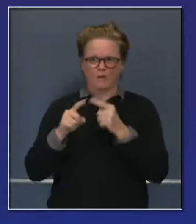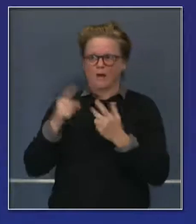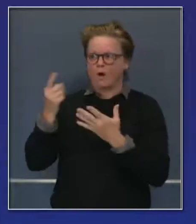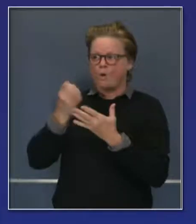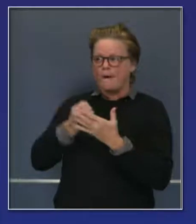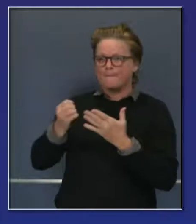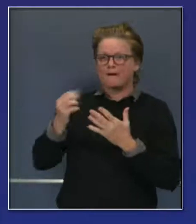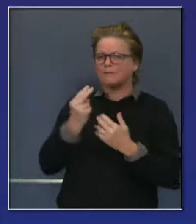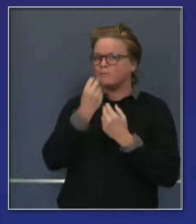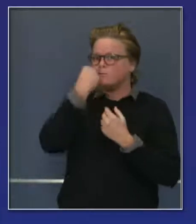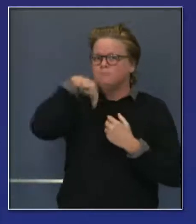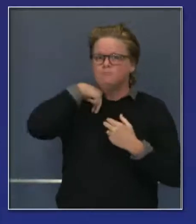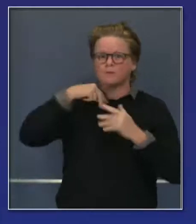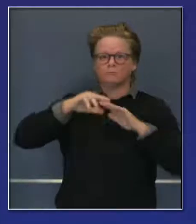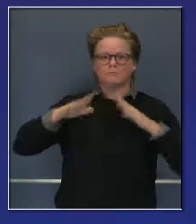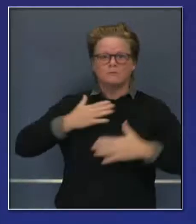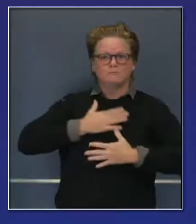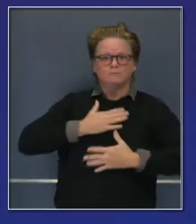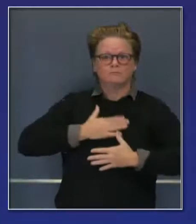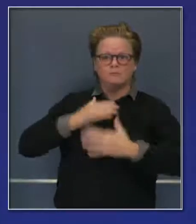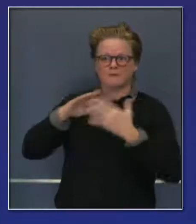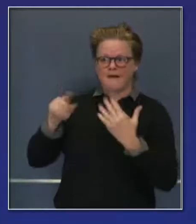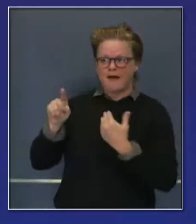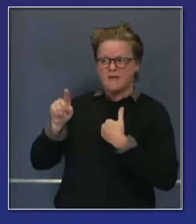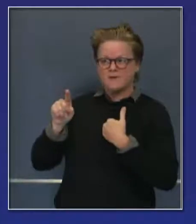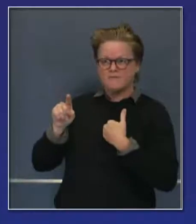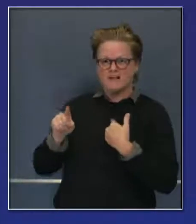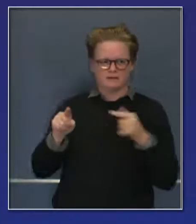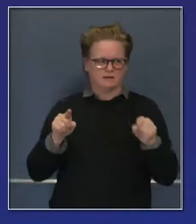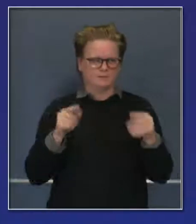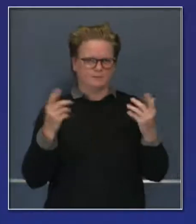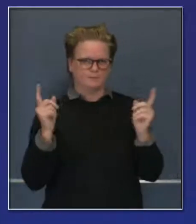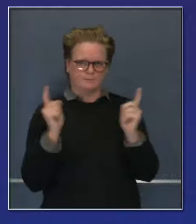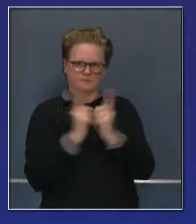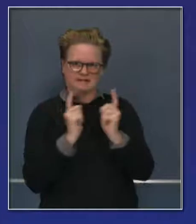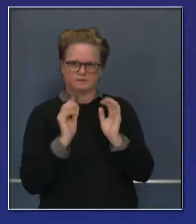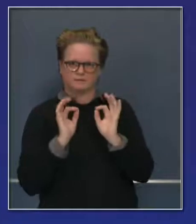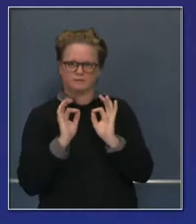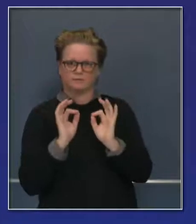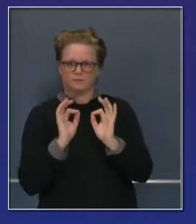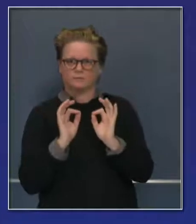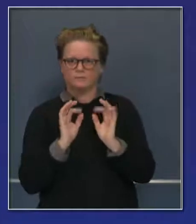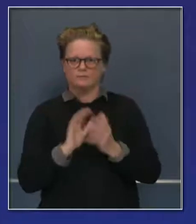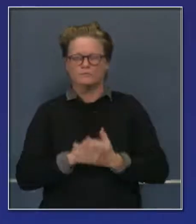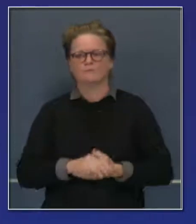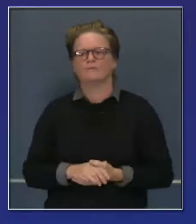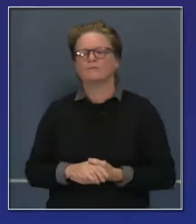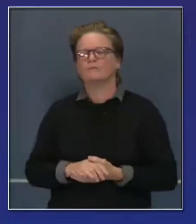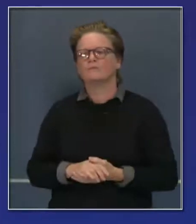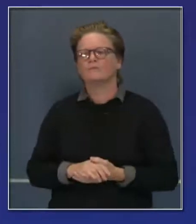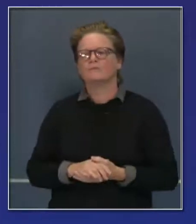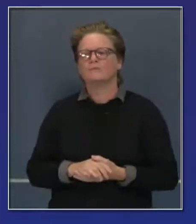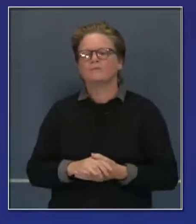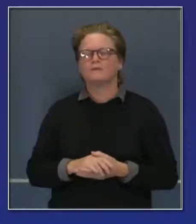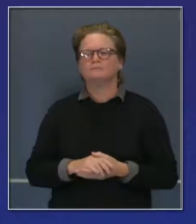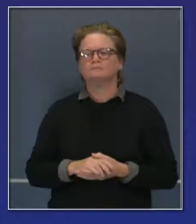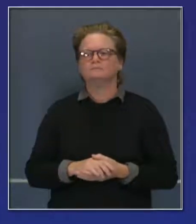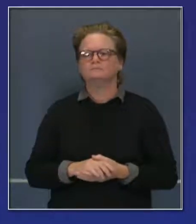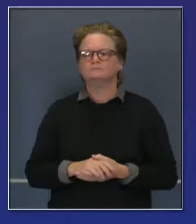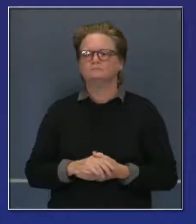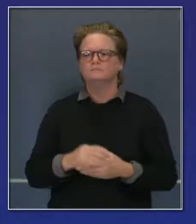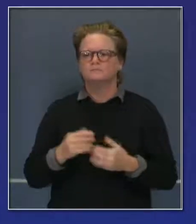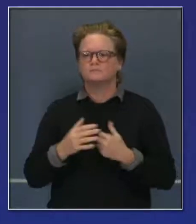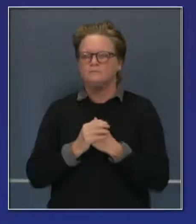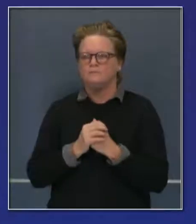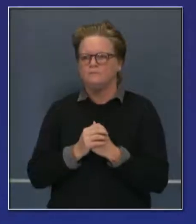building, and capacity we have been focused on. 4% of our entire healthcare system capacity